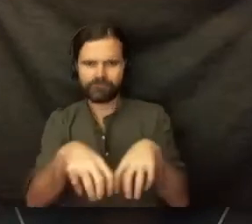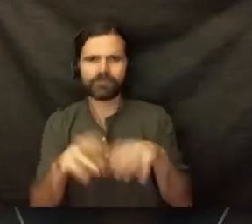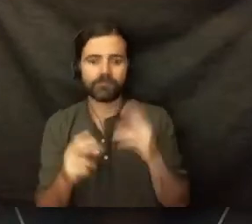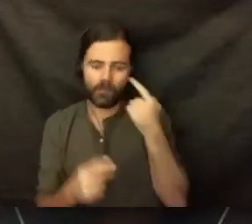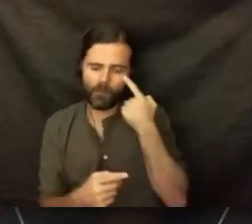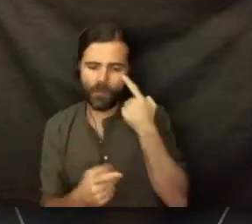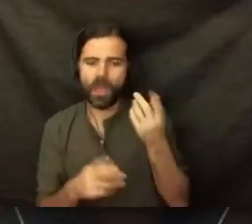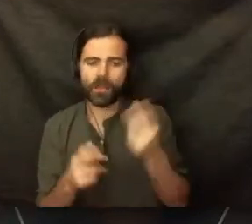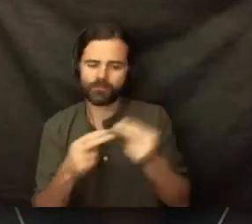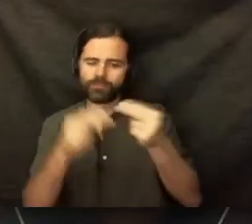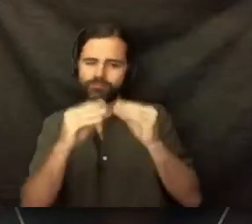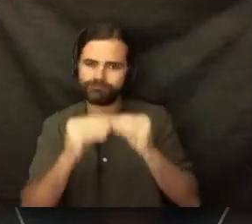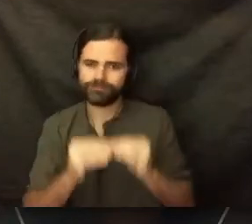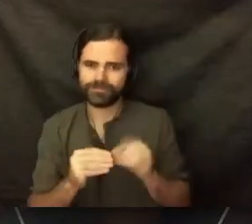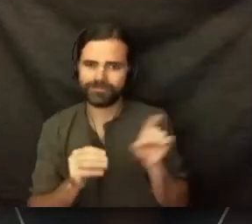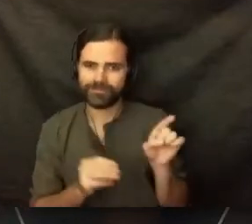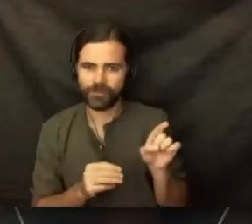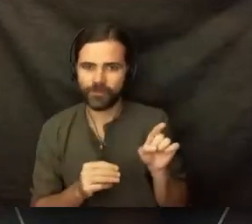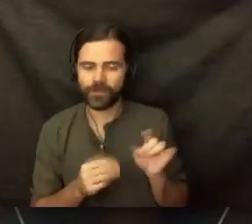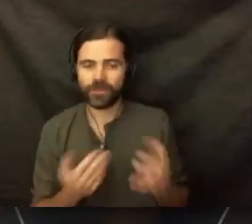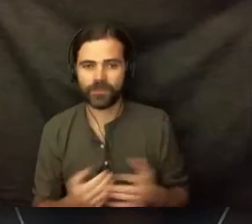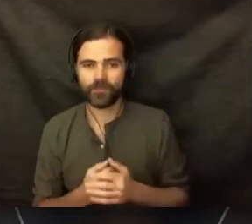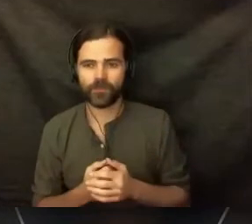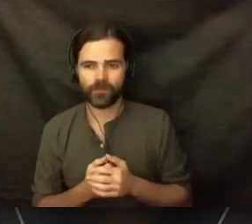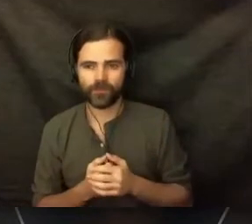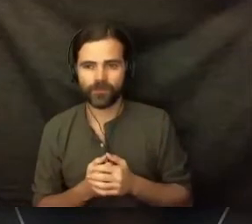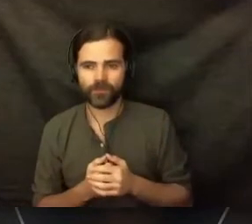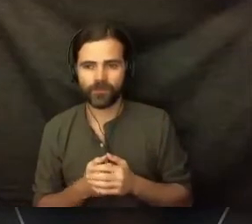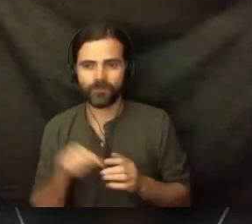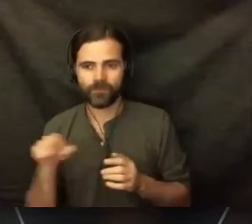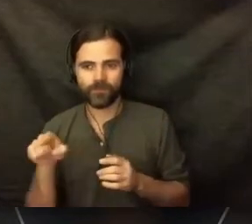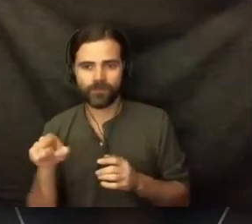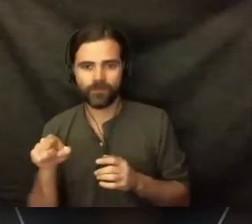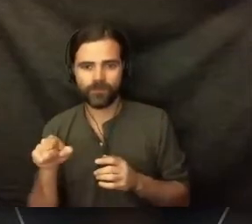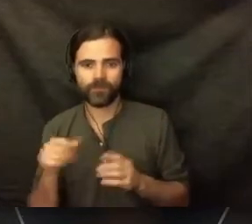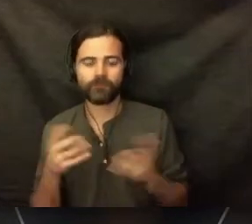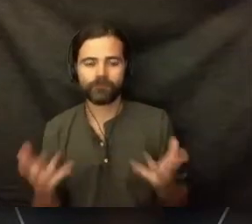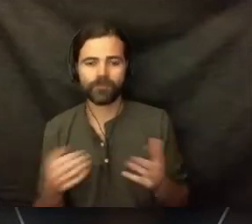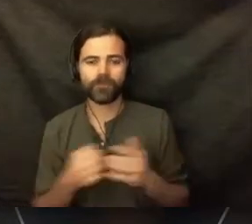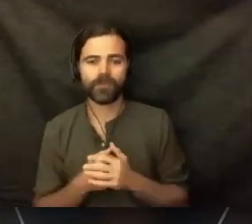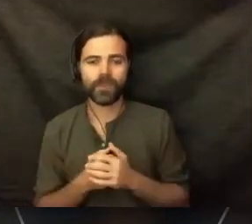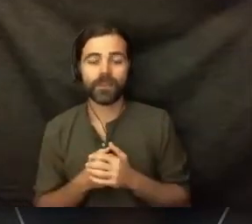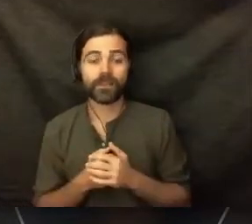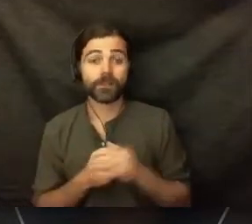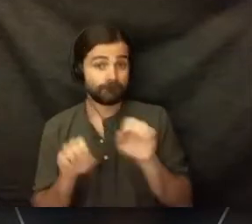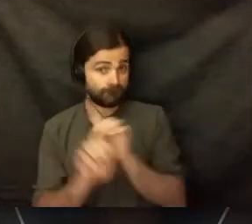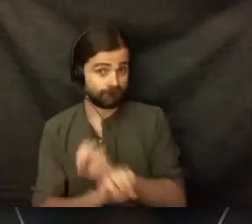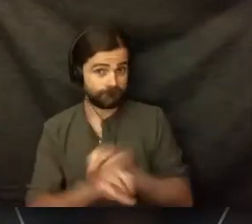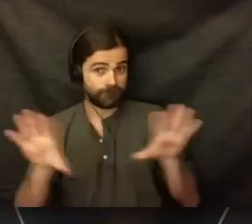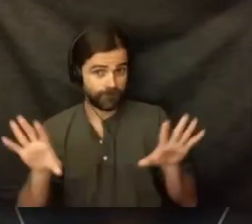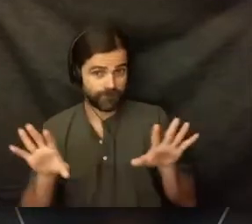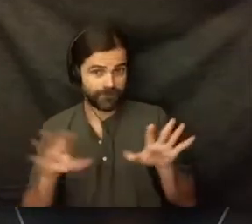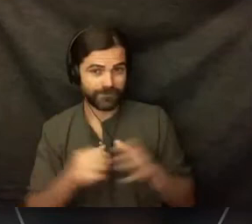clear is that, yes, we can talk about the externalities and the symptoms that we're trying to deal with. But what becomes clear is unless we address the